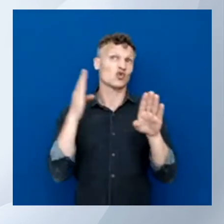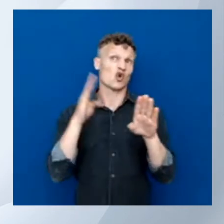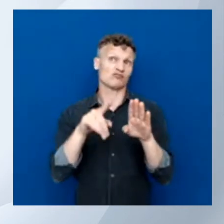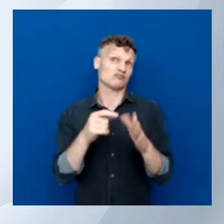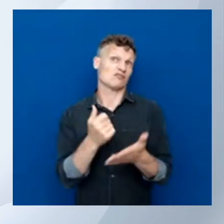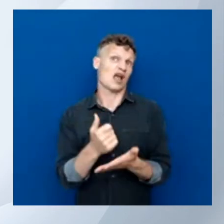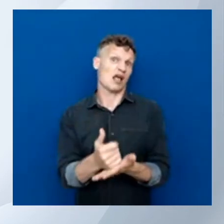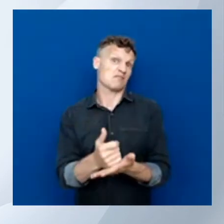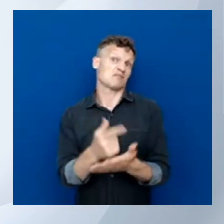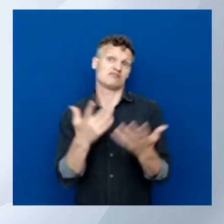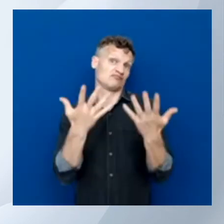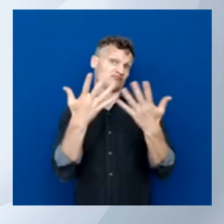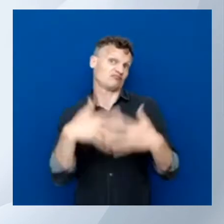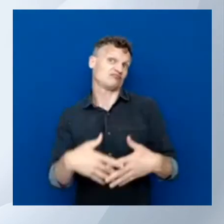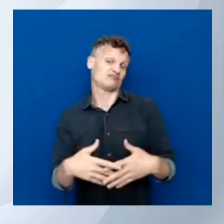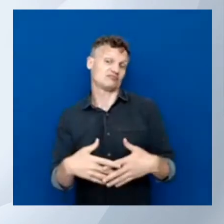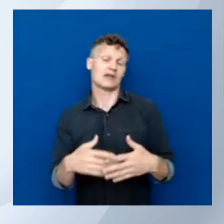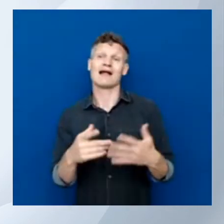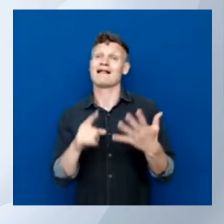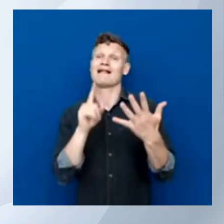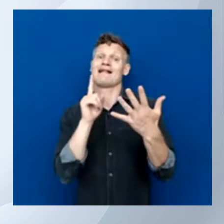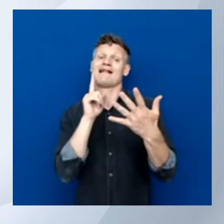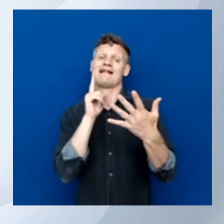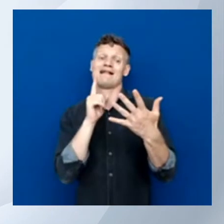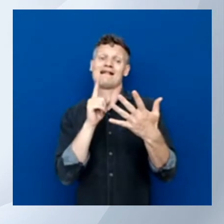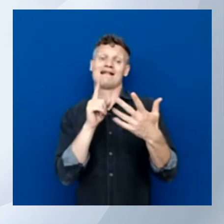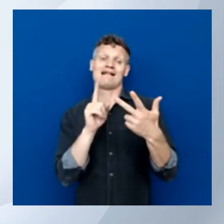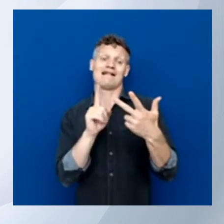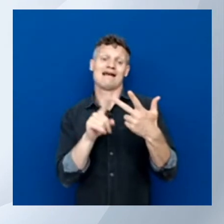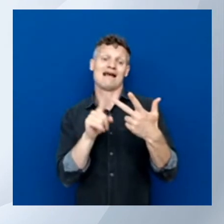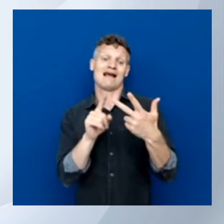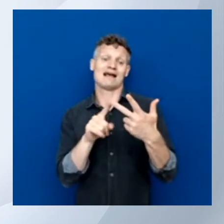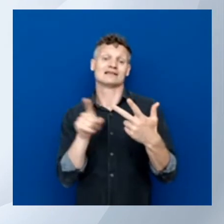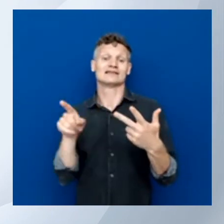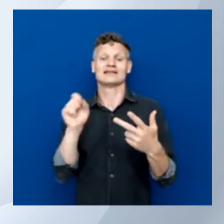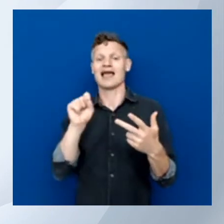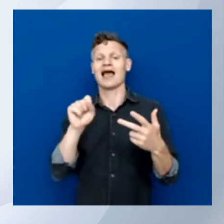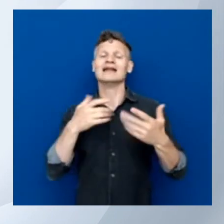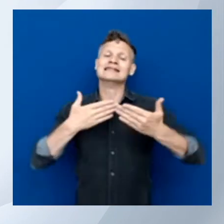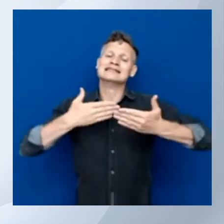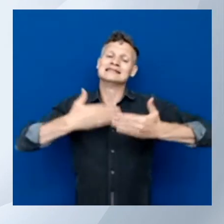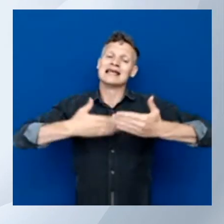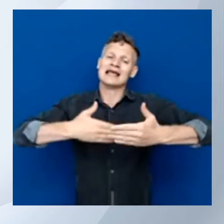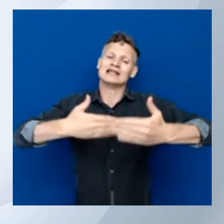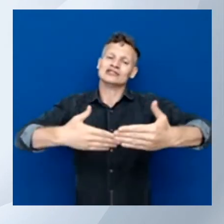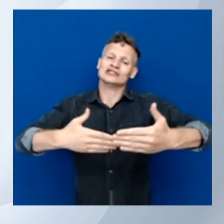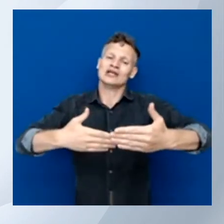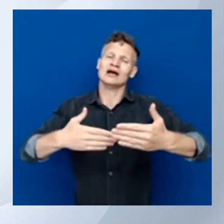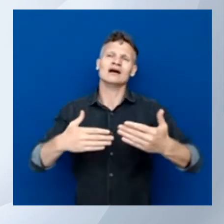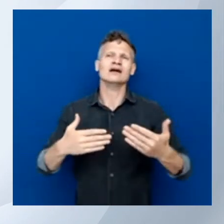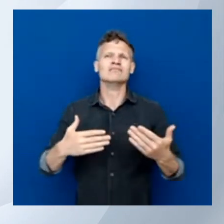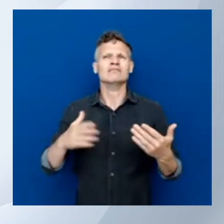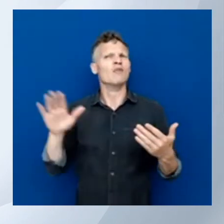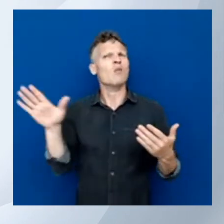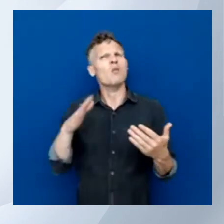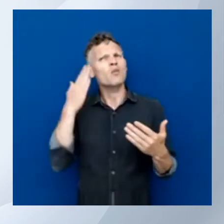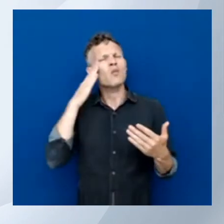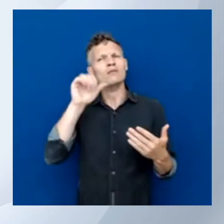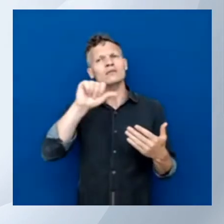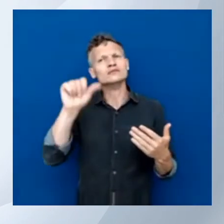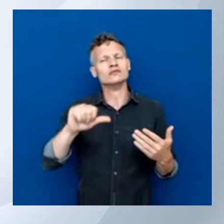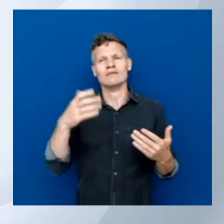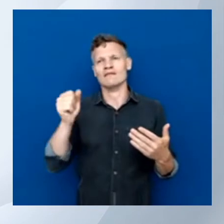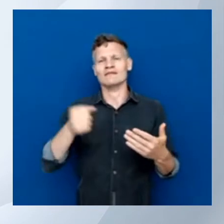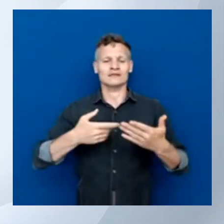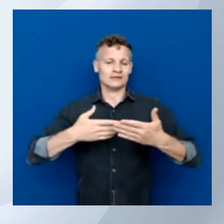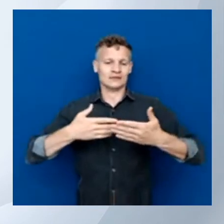staged approach. Anyone that's familiar with Azure will know that there's the facility of slots, and slots allows you to create an